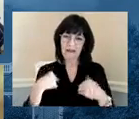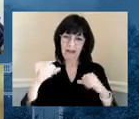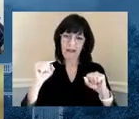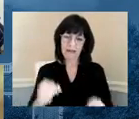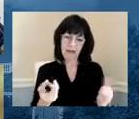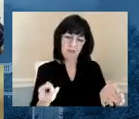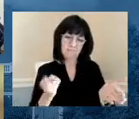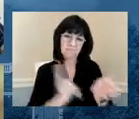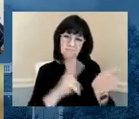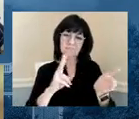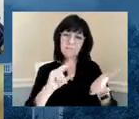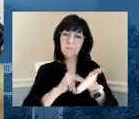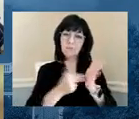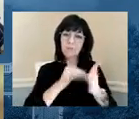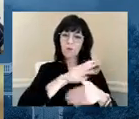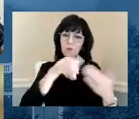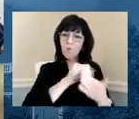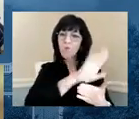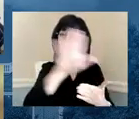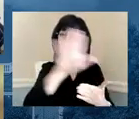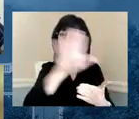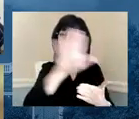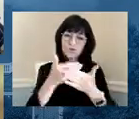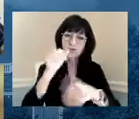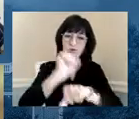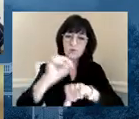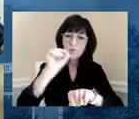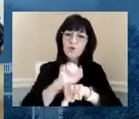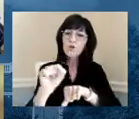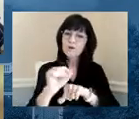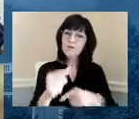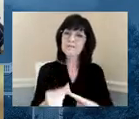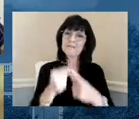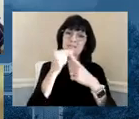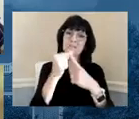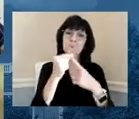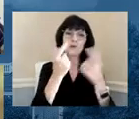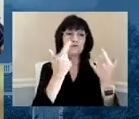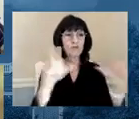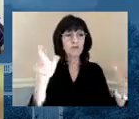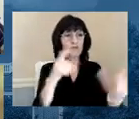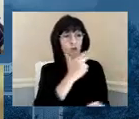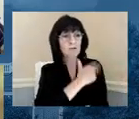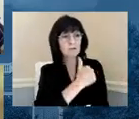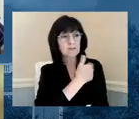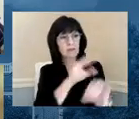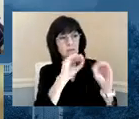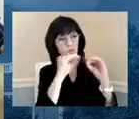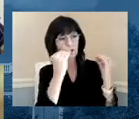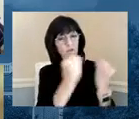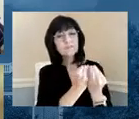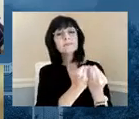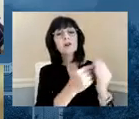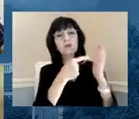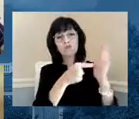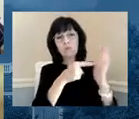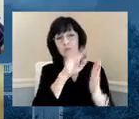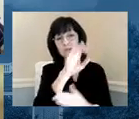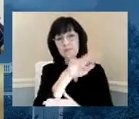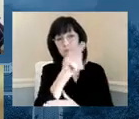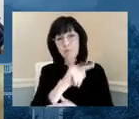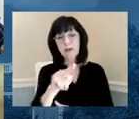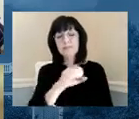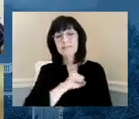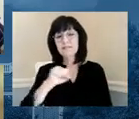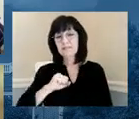deliver healthcare services in our state, particularly our large hospital organizations, Representative Bentz, Senator McBride, their colleagues